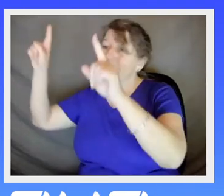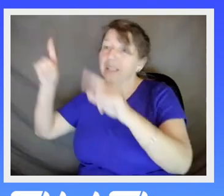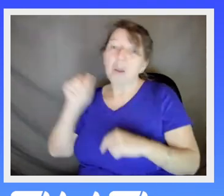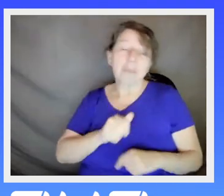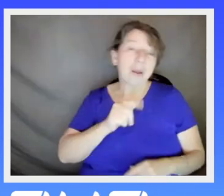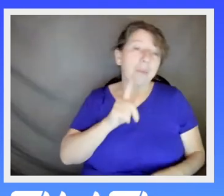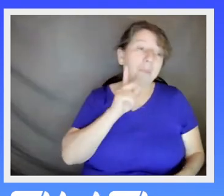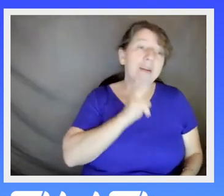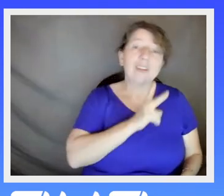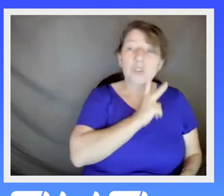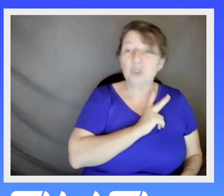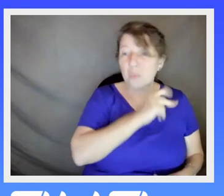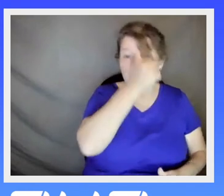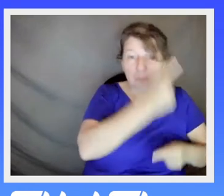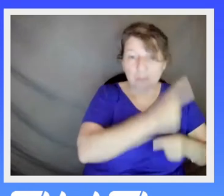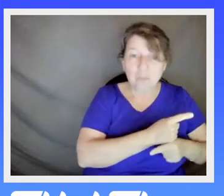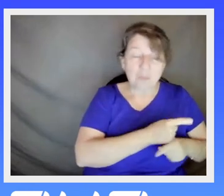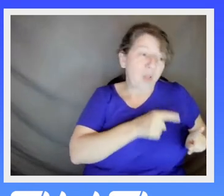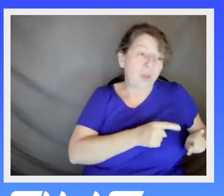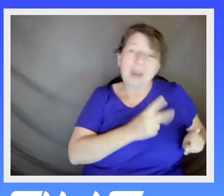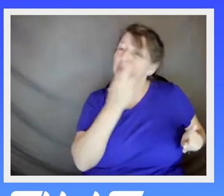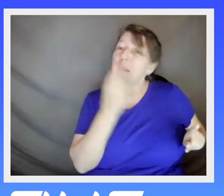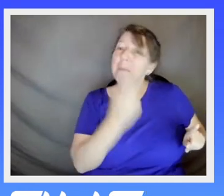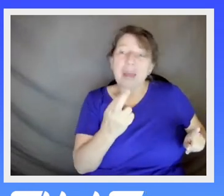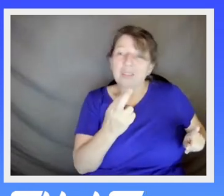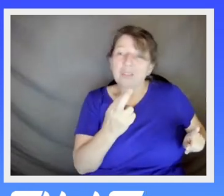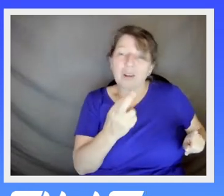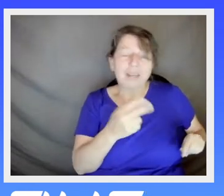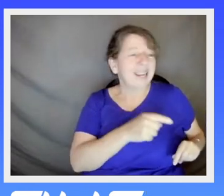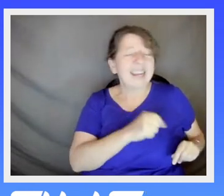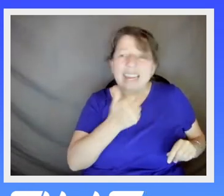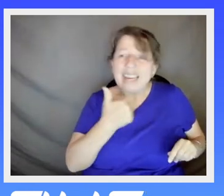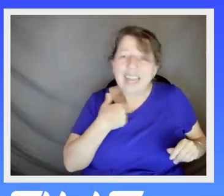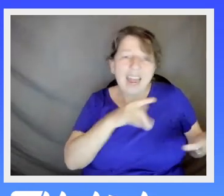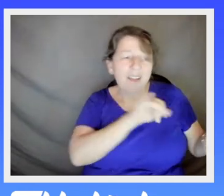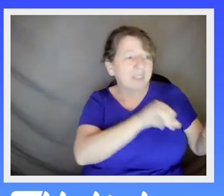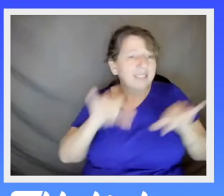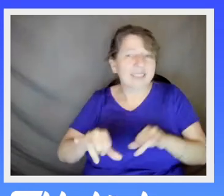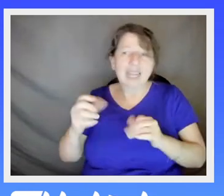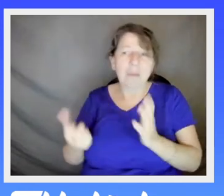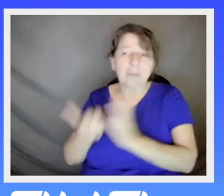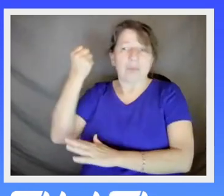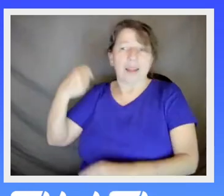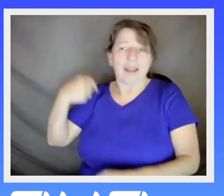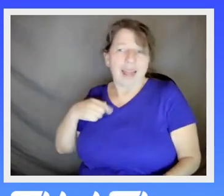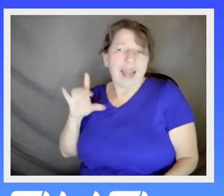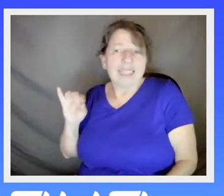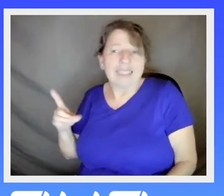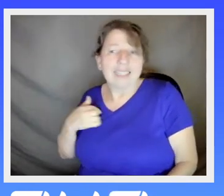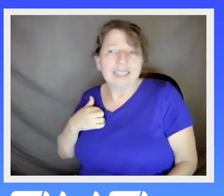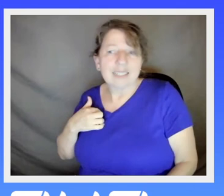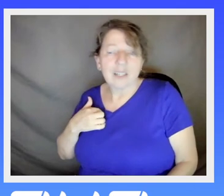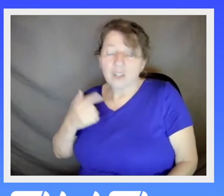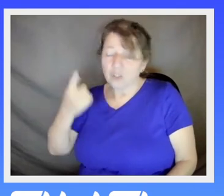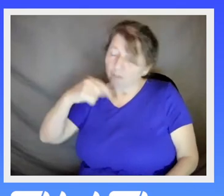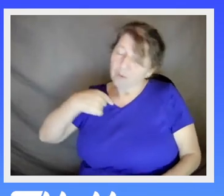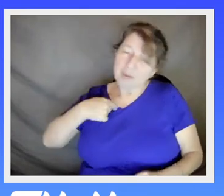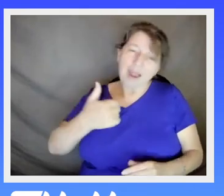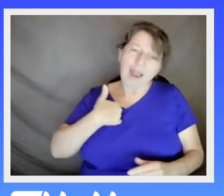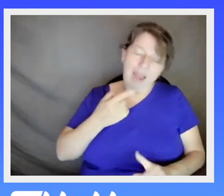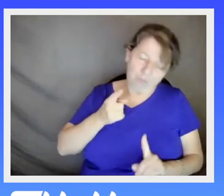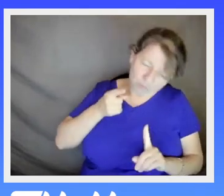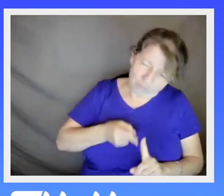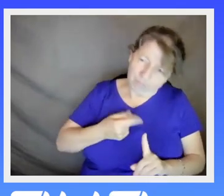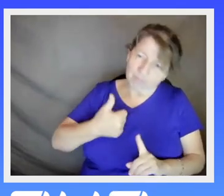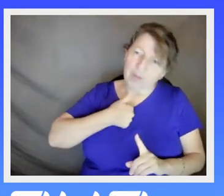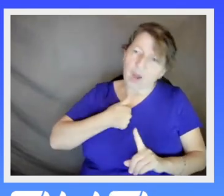best friend and he did not have access to those same opportunities. And so for me, this work is very much personal. I firmly believe that